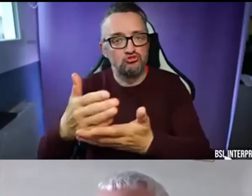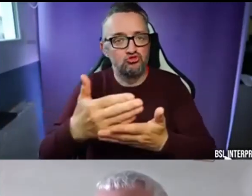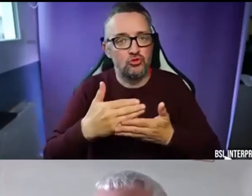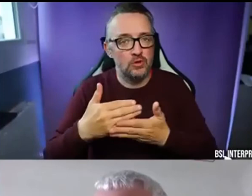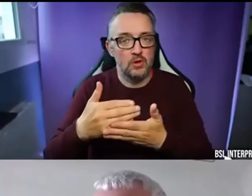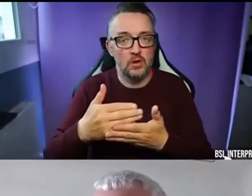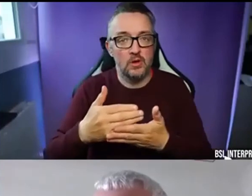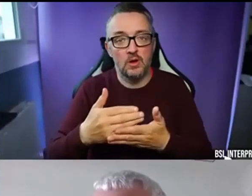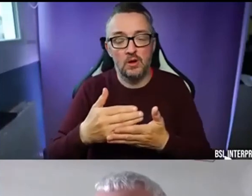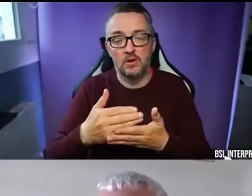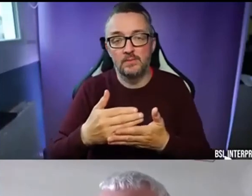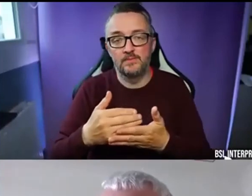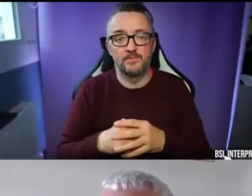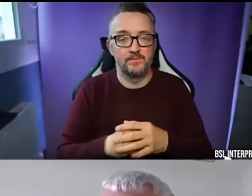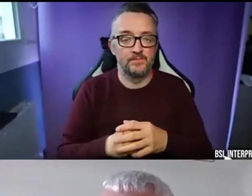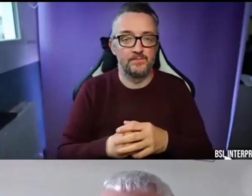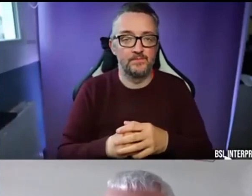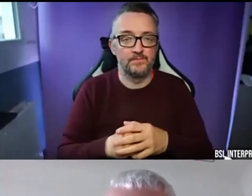lots of other different areas.